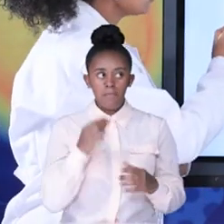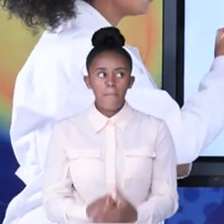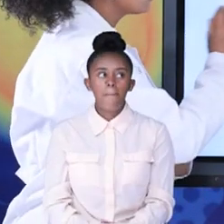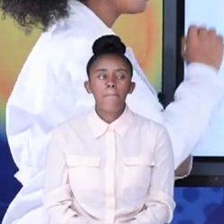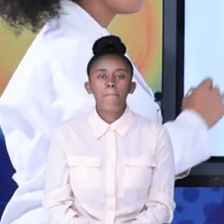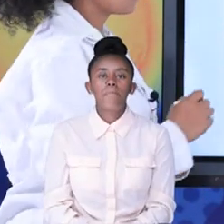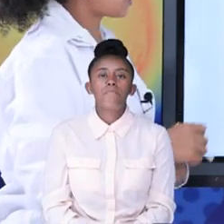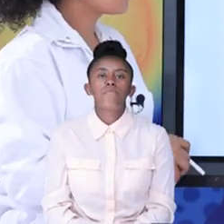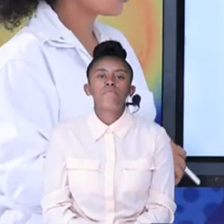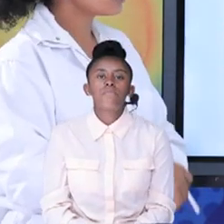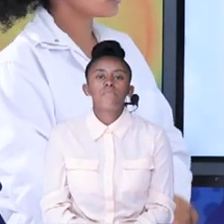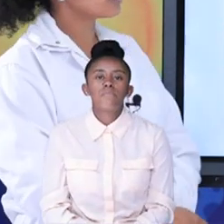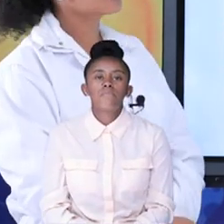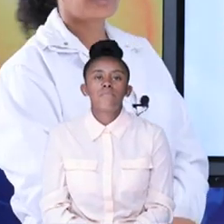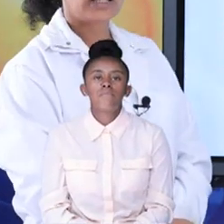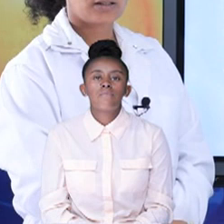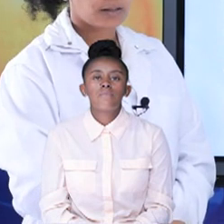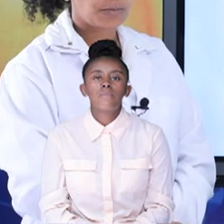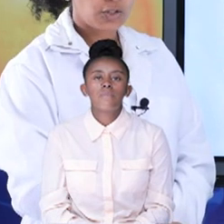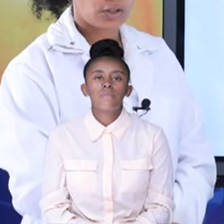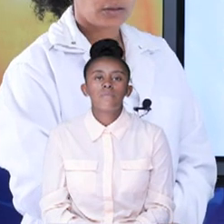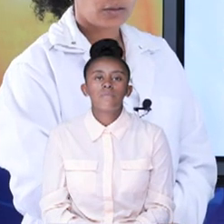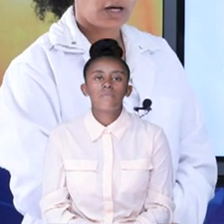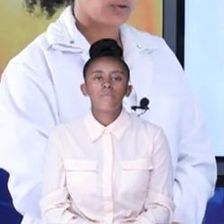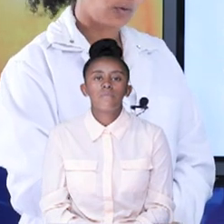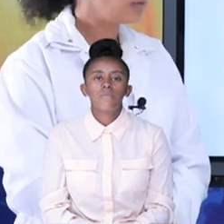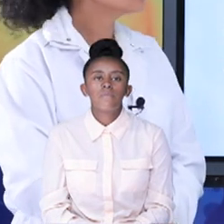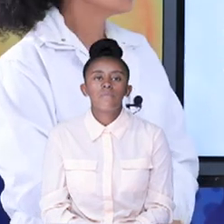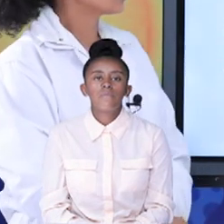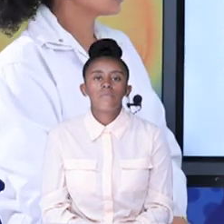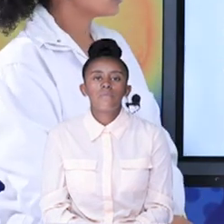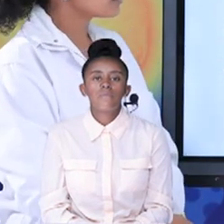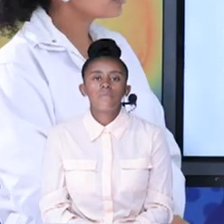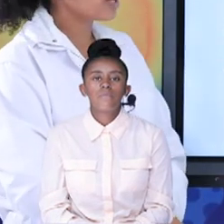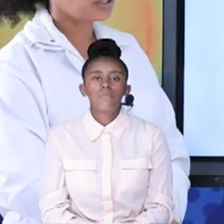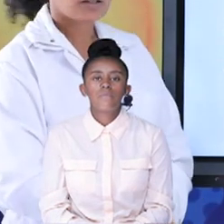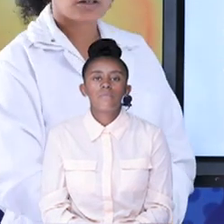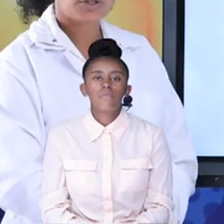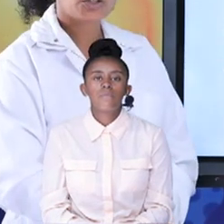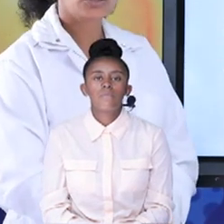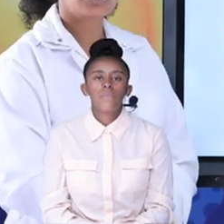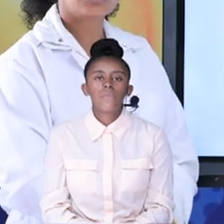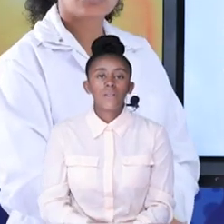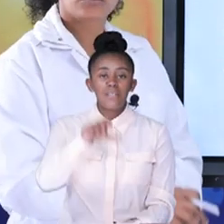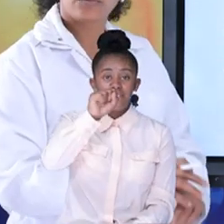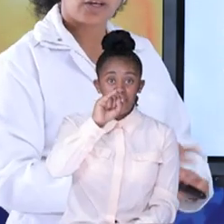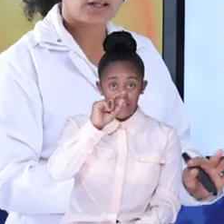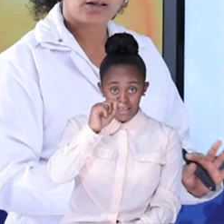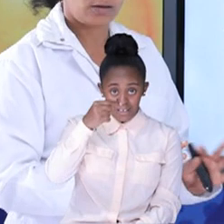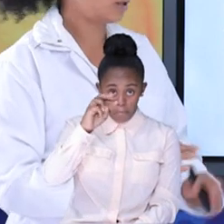other one is avoid stigma and discrimination. As you know, stigma and discrimination